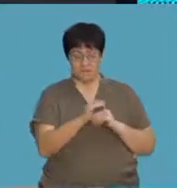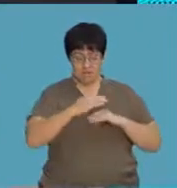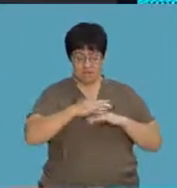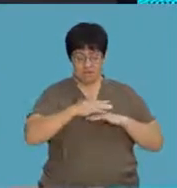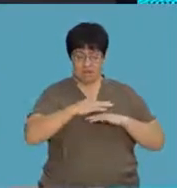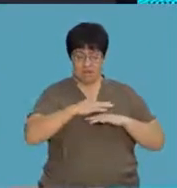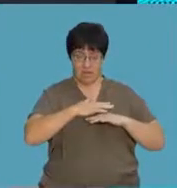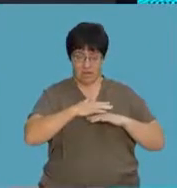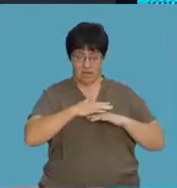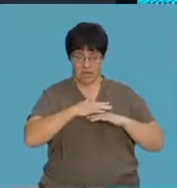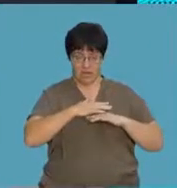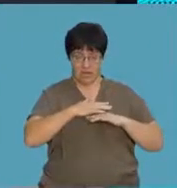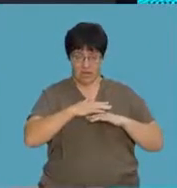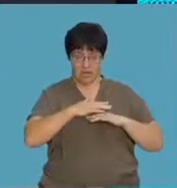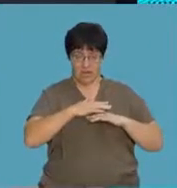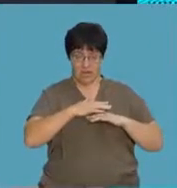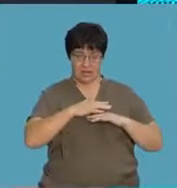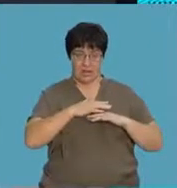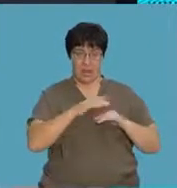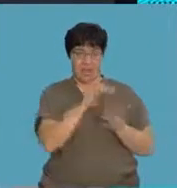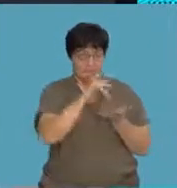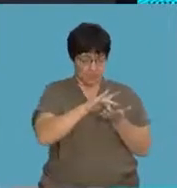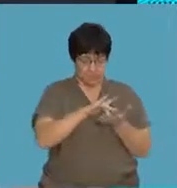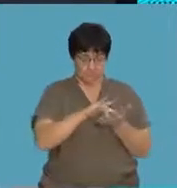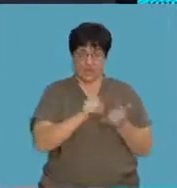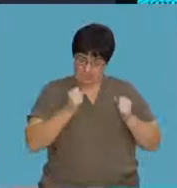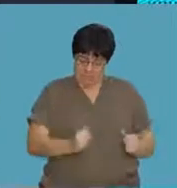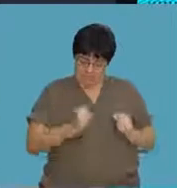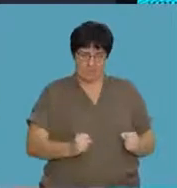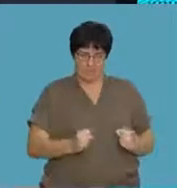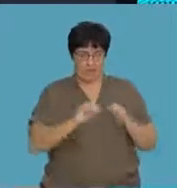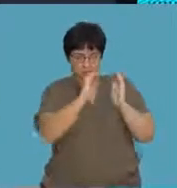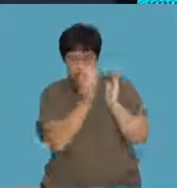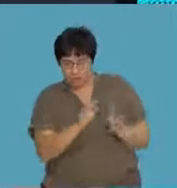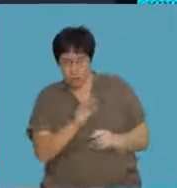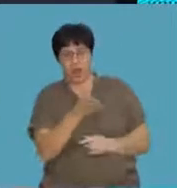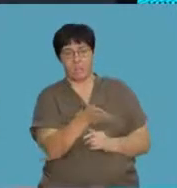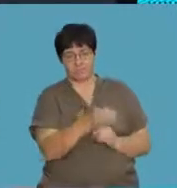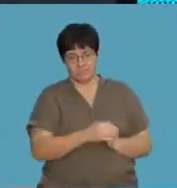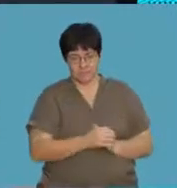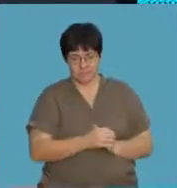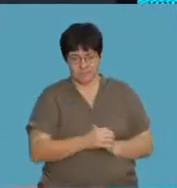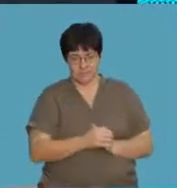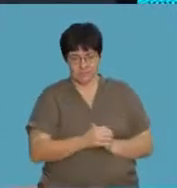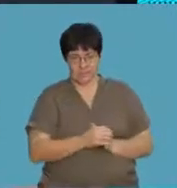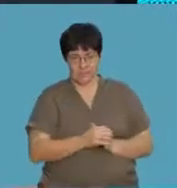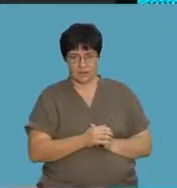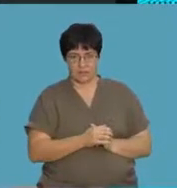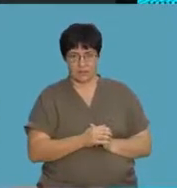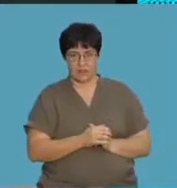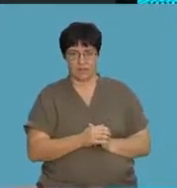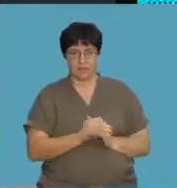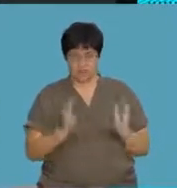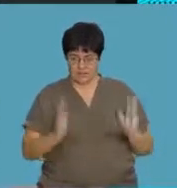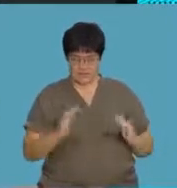the particles are vibrating or shaking, they maintain a certain definite shape or volume in terms of space. This is